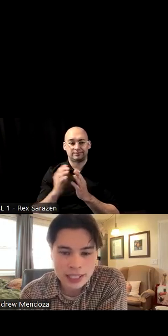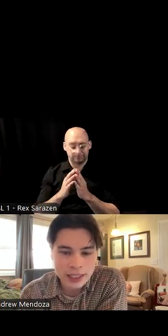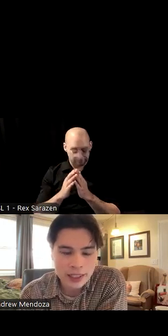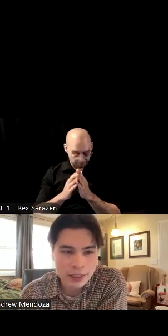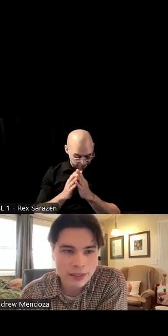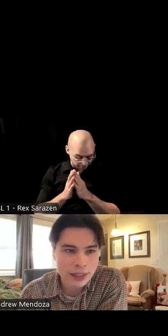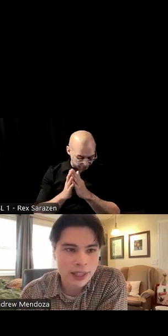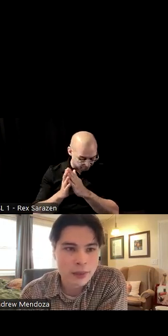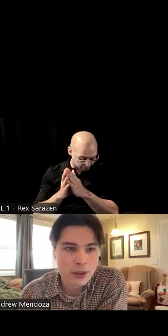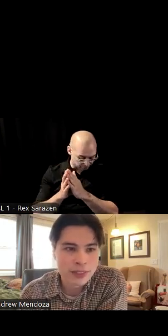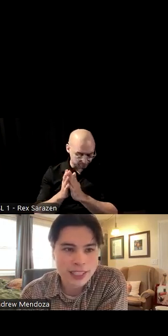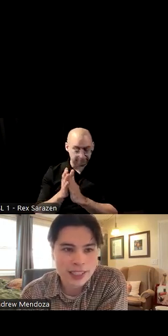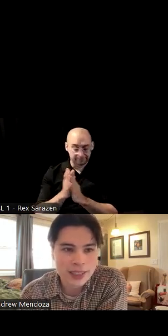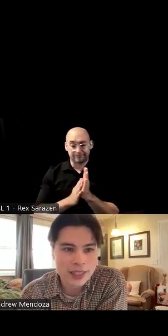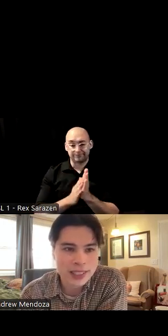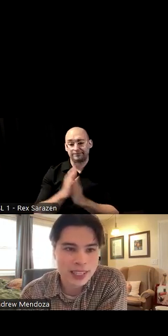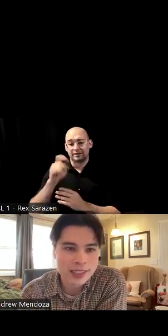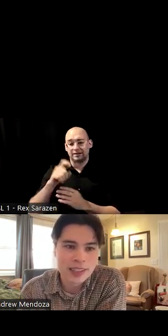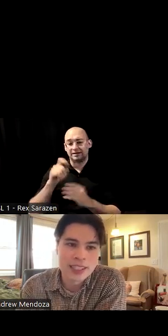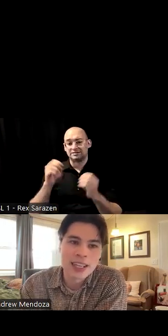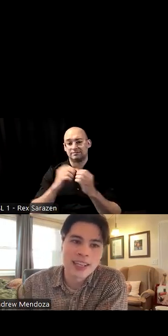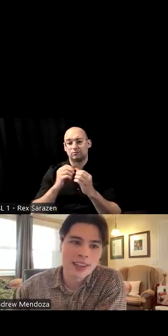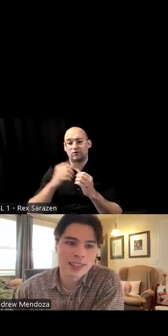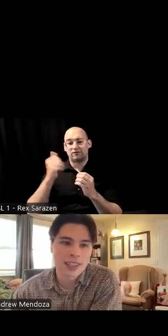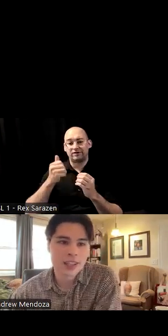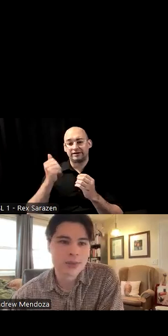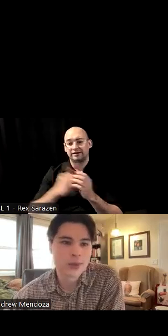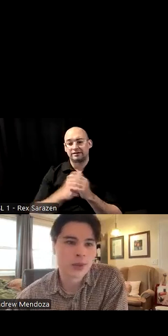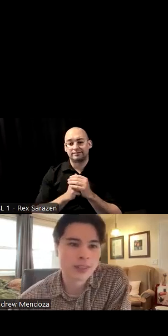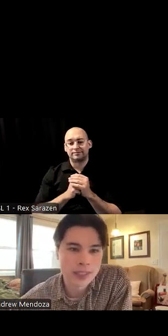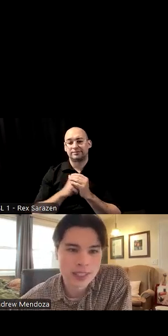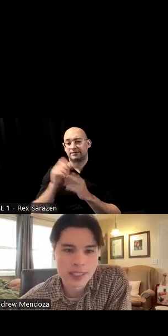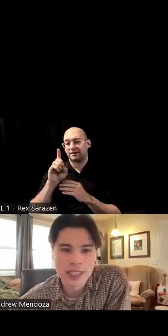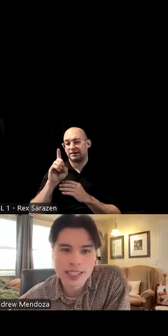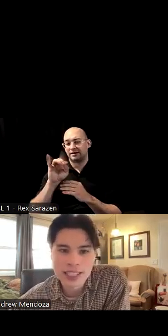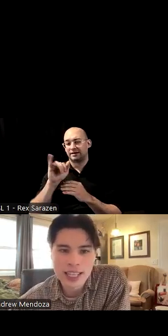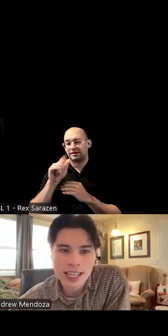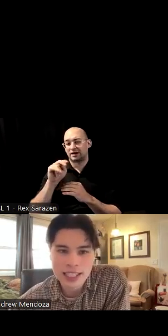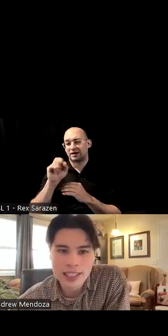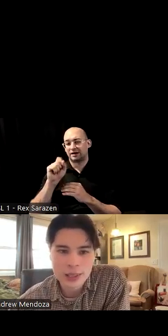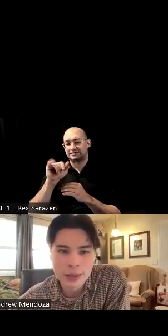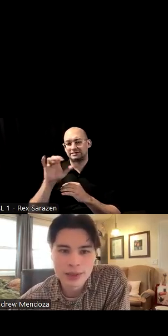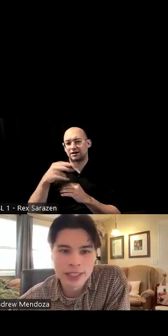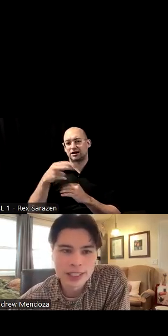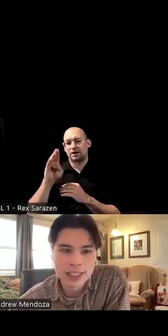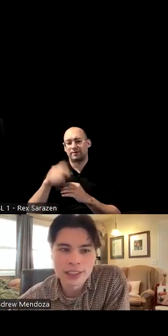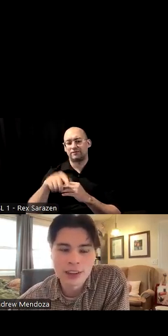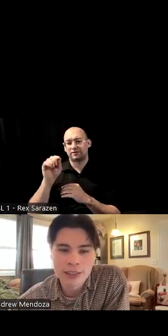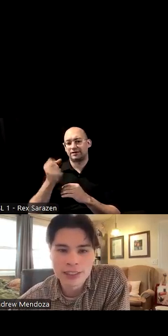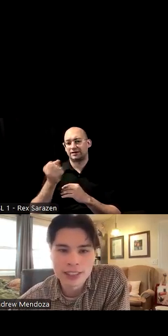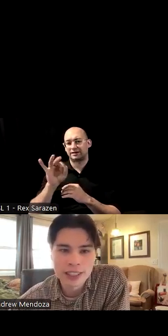in need of more funding. So these diagnostic hubs were founded in the 1980s to provide